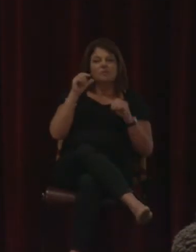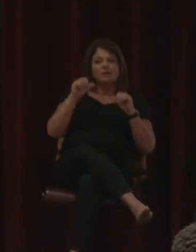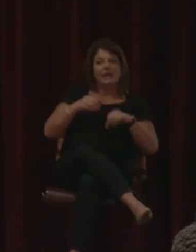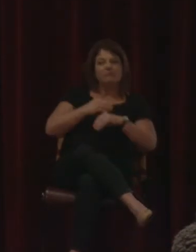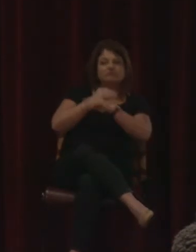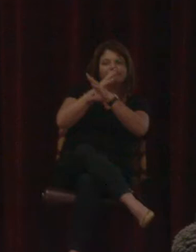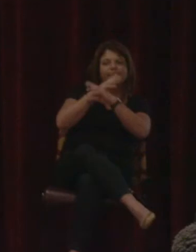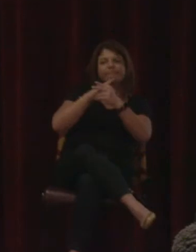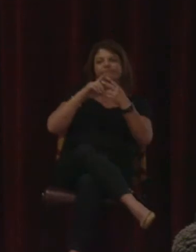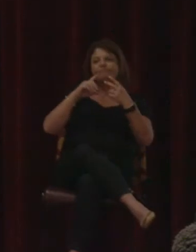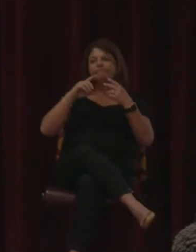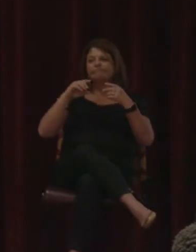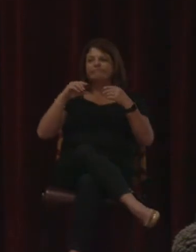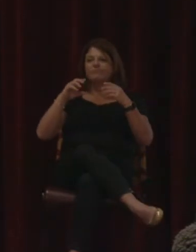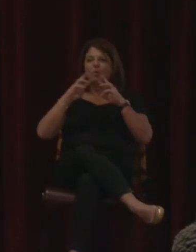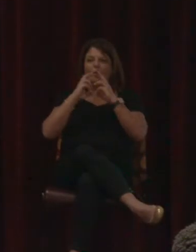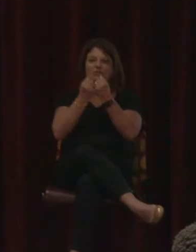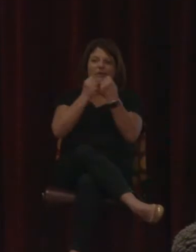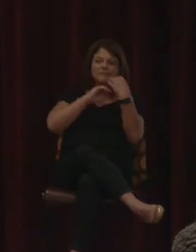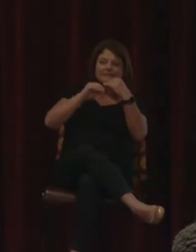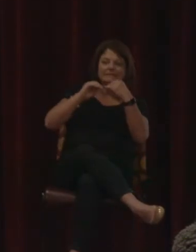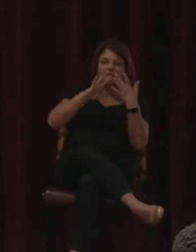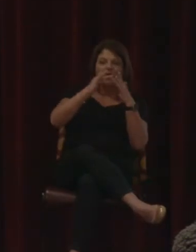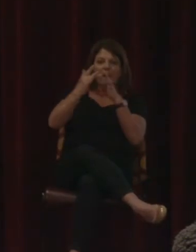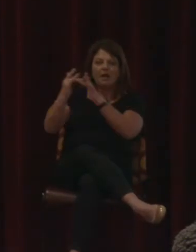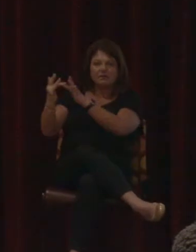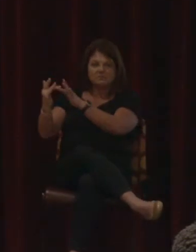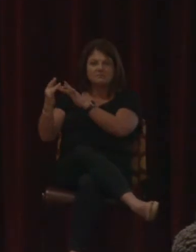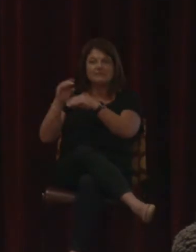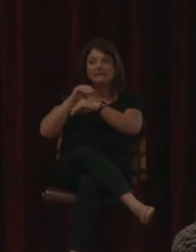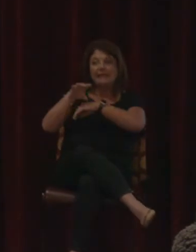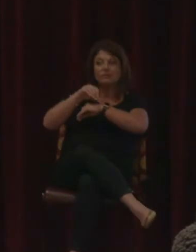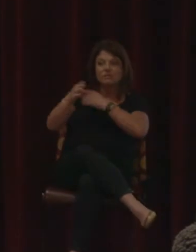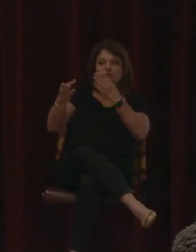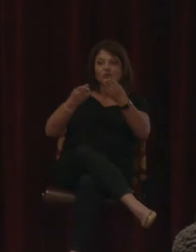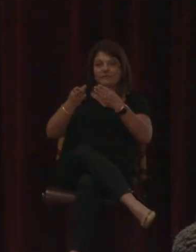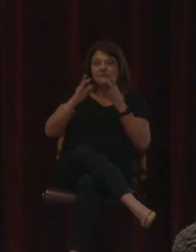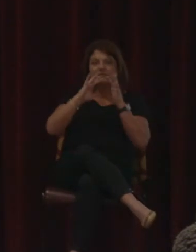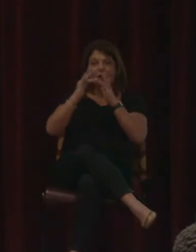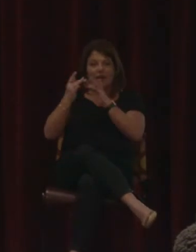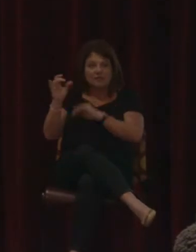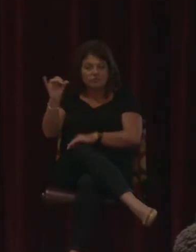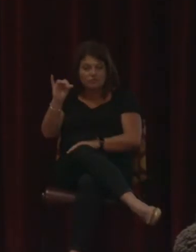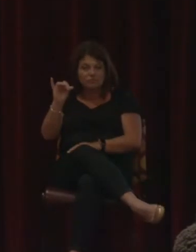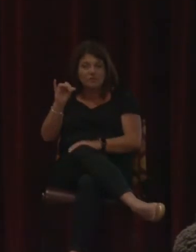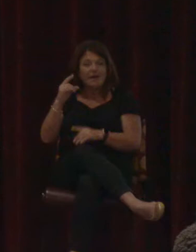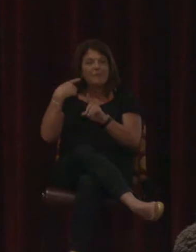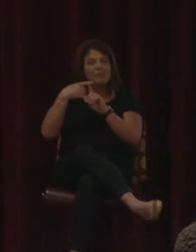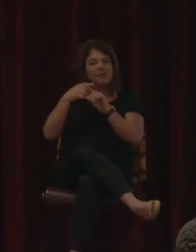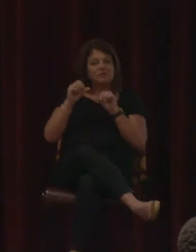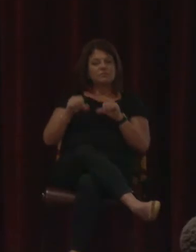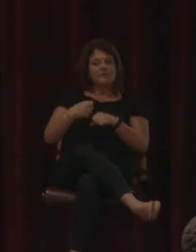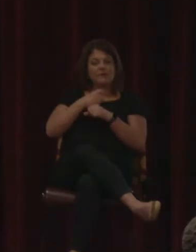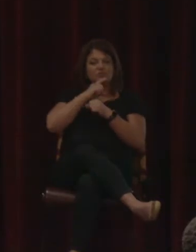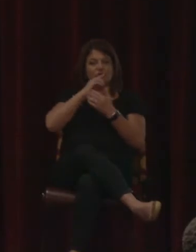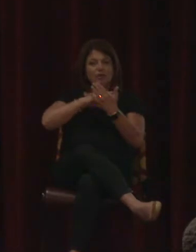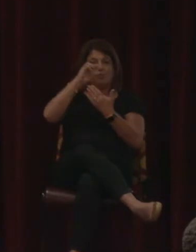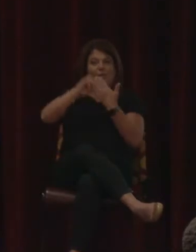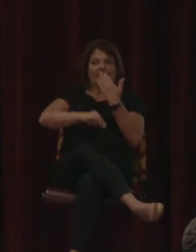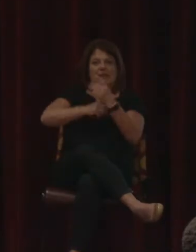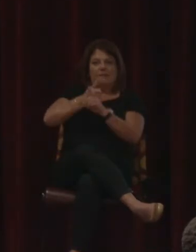perspective, offering counseling services from a virtual perspective as well, and then making sure that curriculum